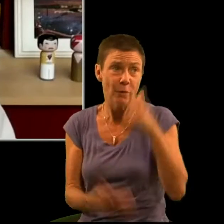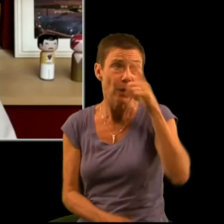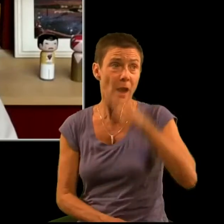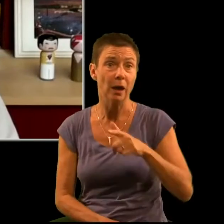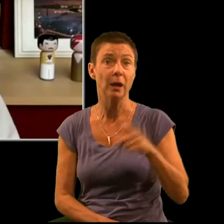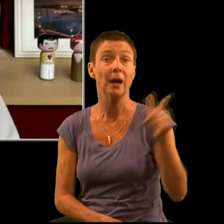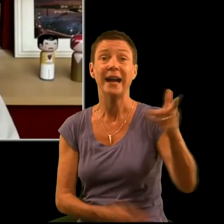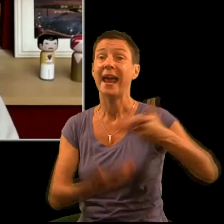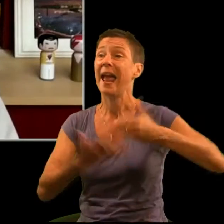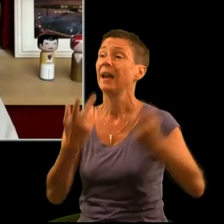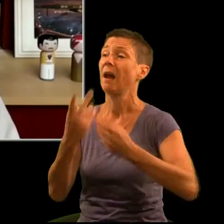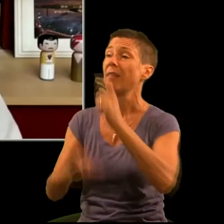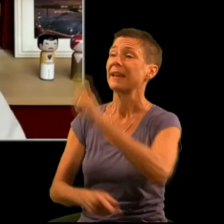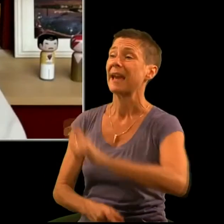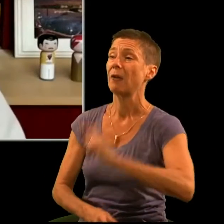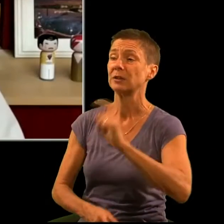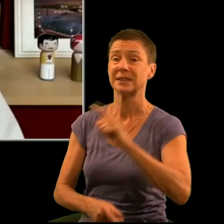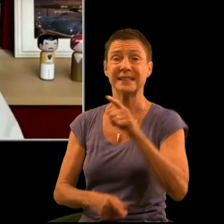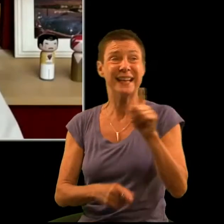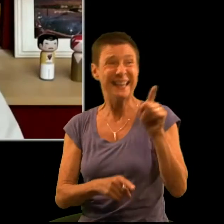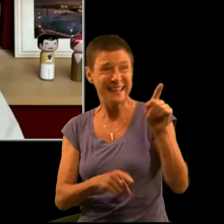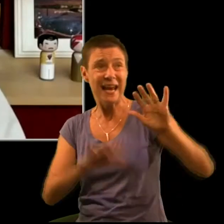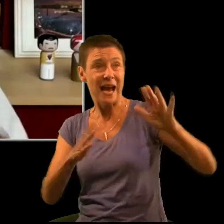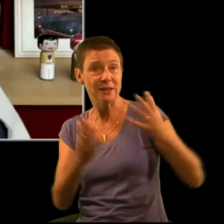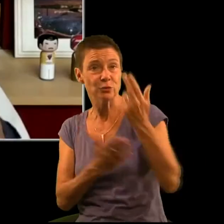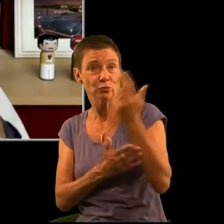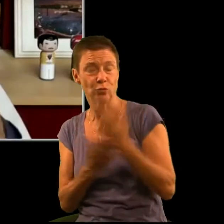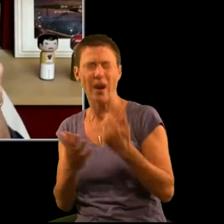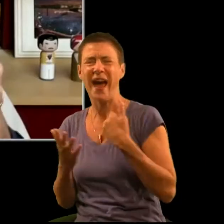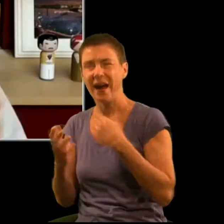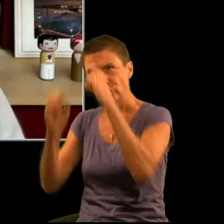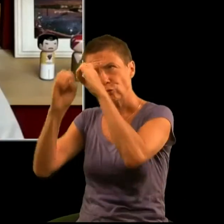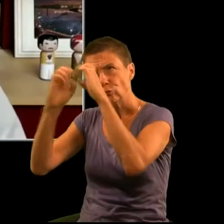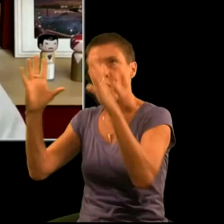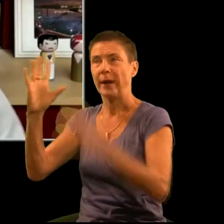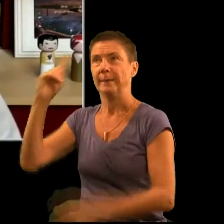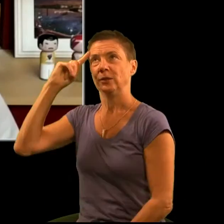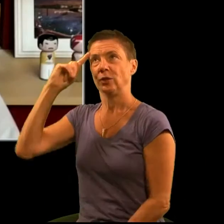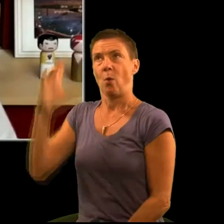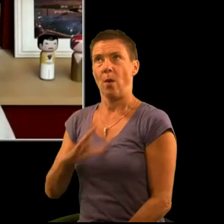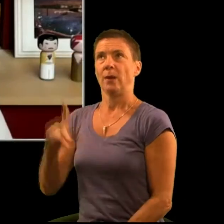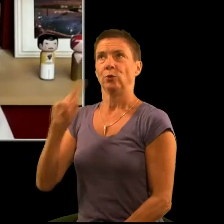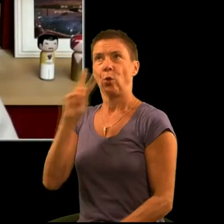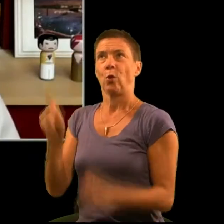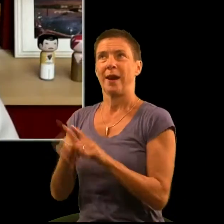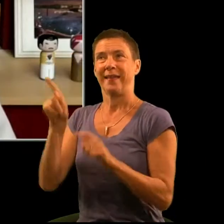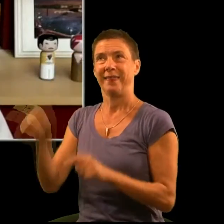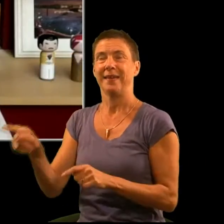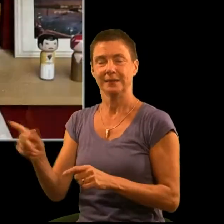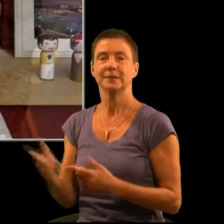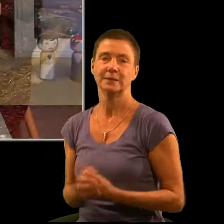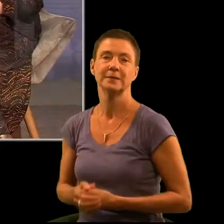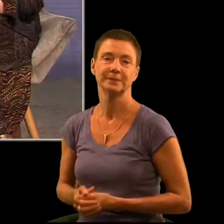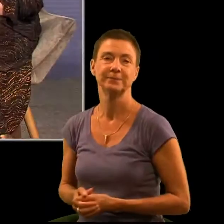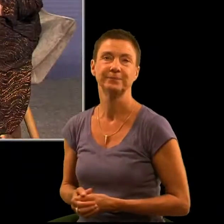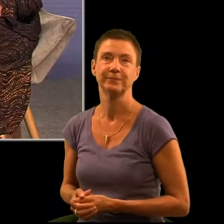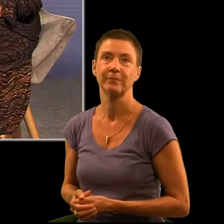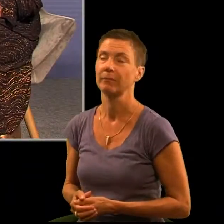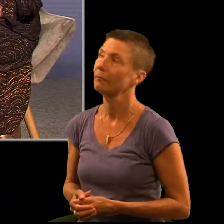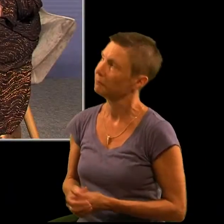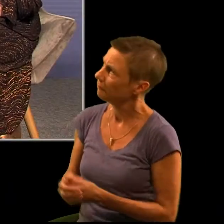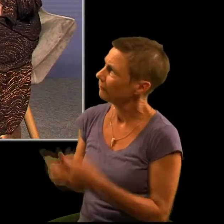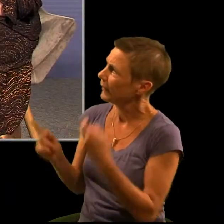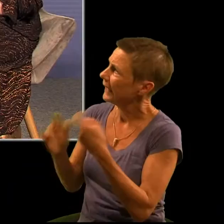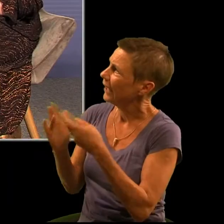hasn't drawn for me, I do have a very strong image of what I want them to look like. That's fascinating. Kiran,